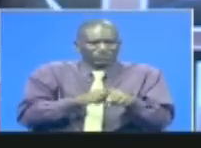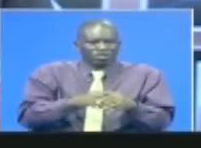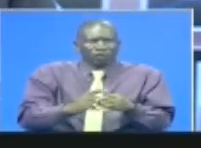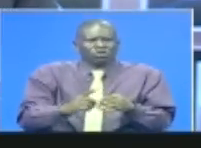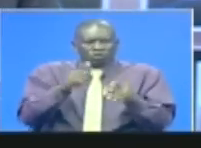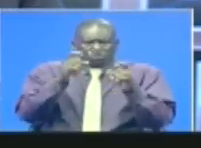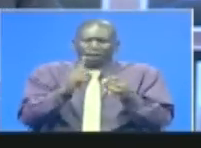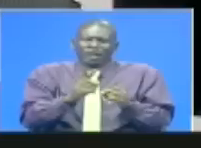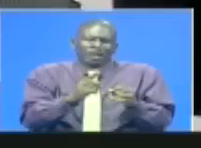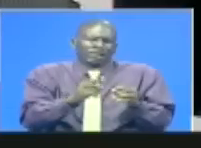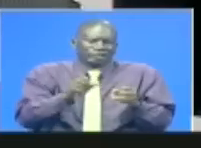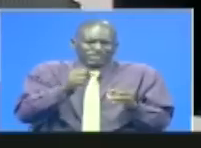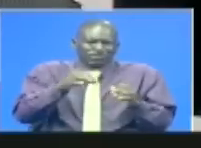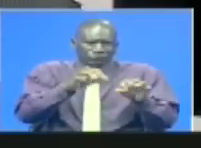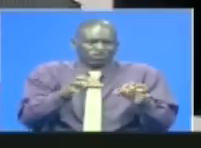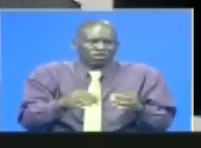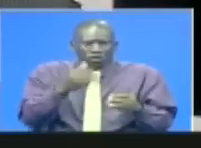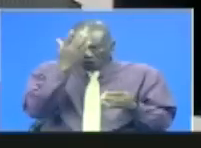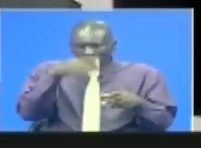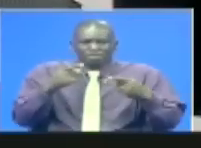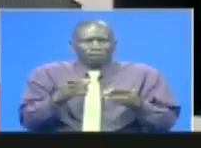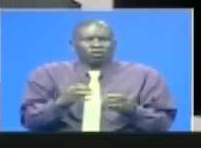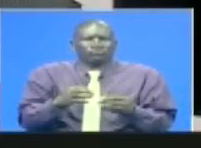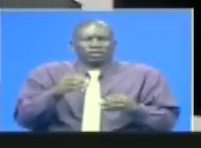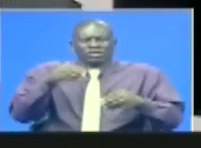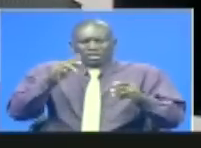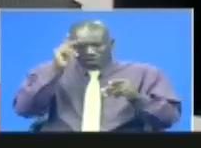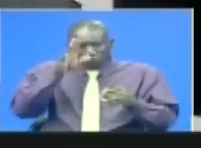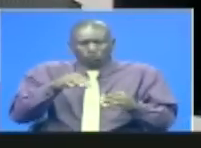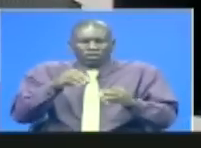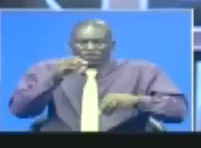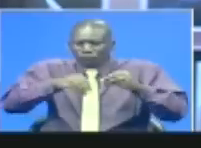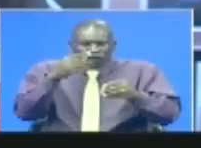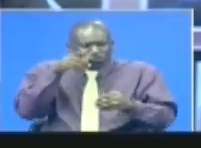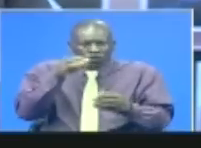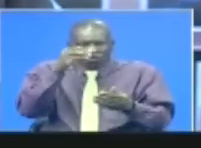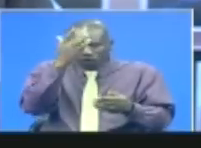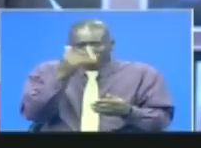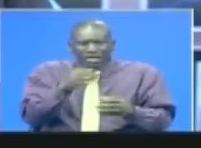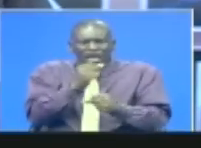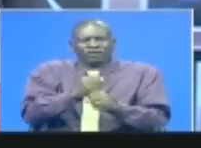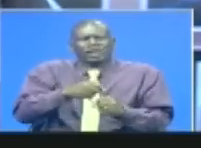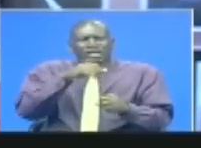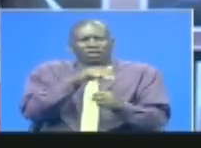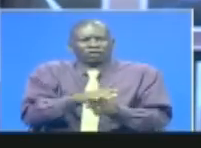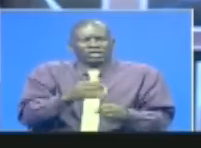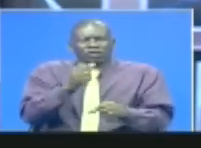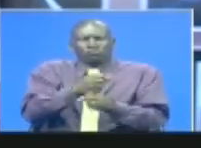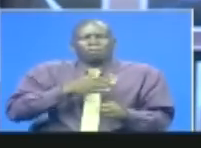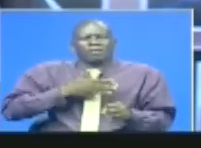suffer. Why should the great people of Kiambu re-elect you? Because I've done a lot. I've done a base. We've